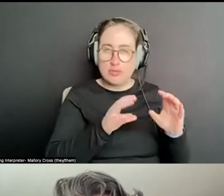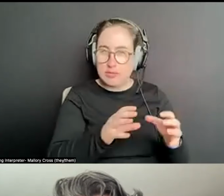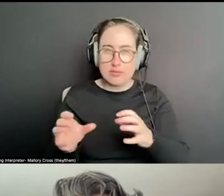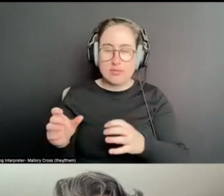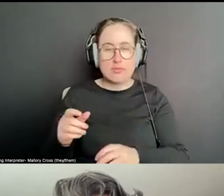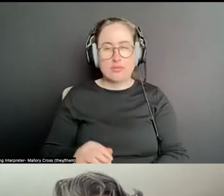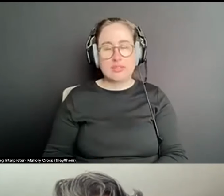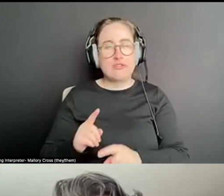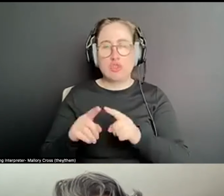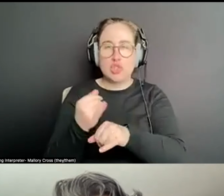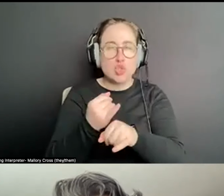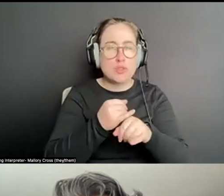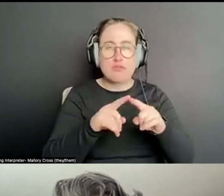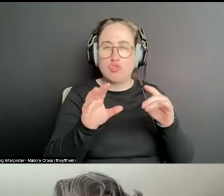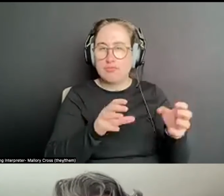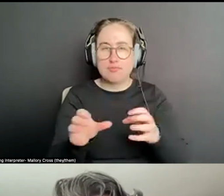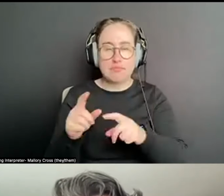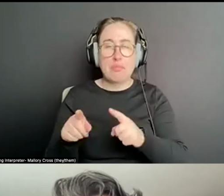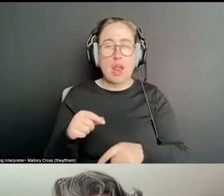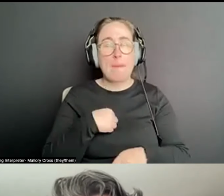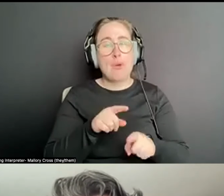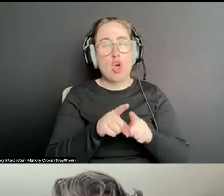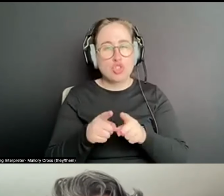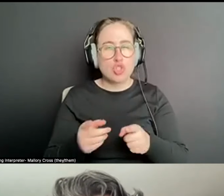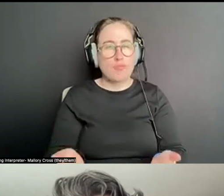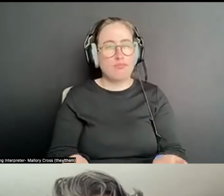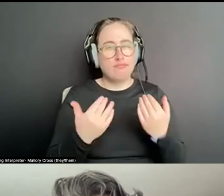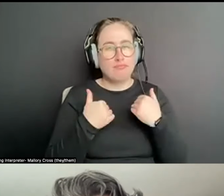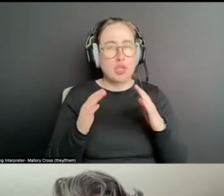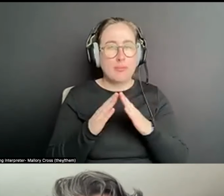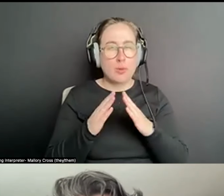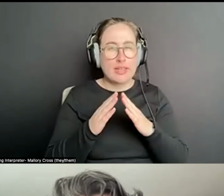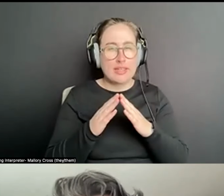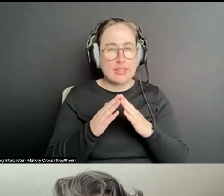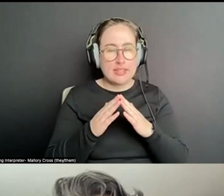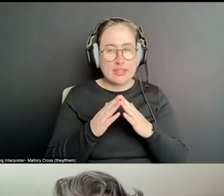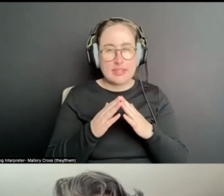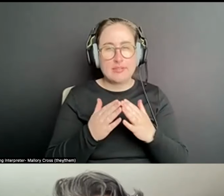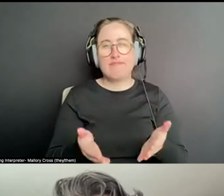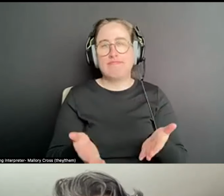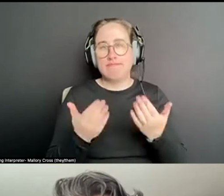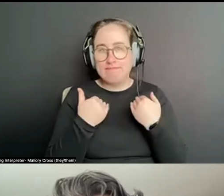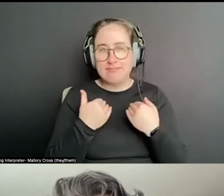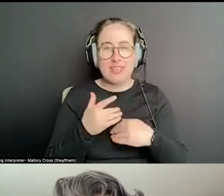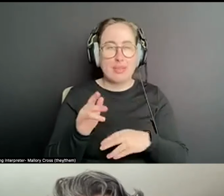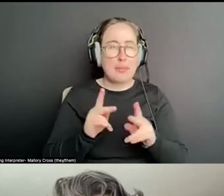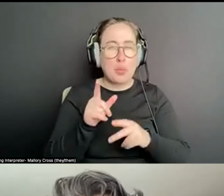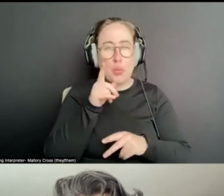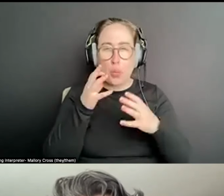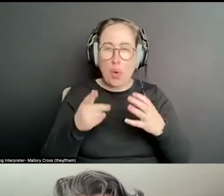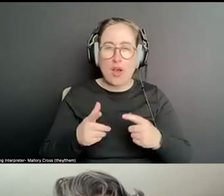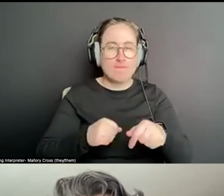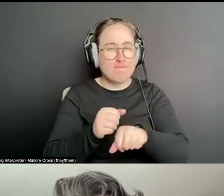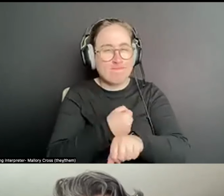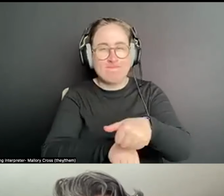with institutions, but I'm also bringing in the community. I'm also bringing in the pioneers, the people who have collections, who